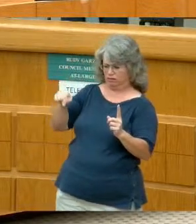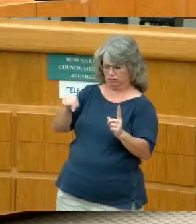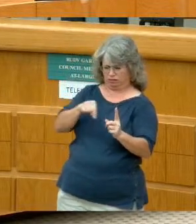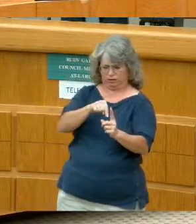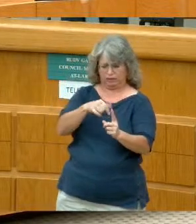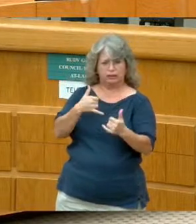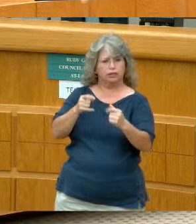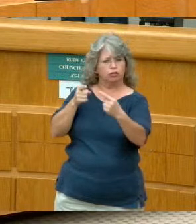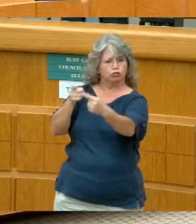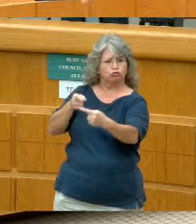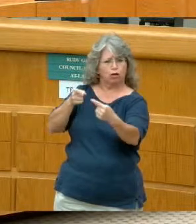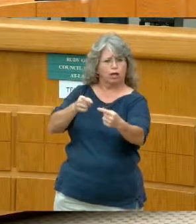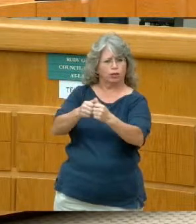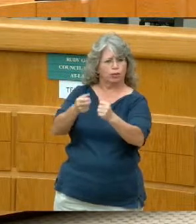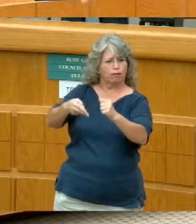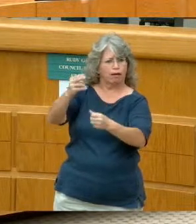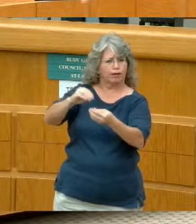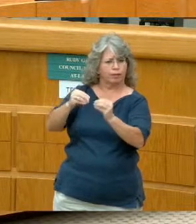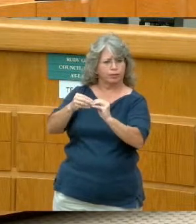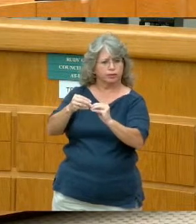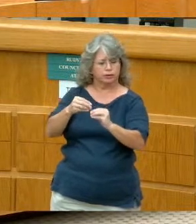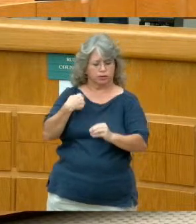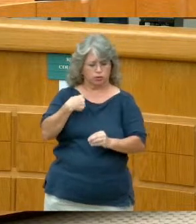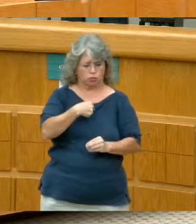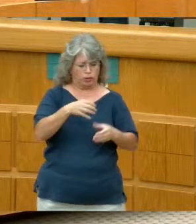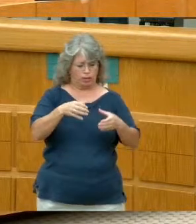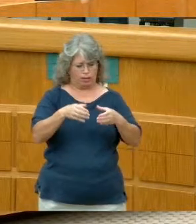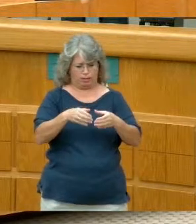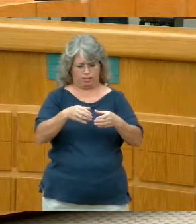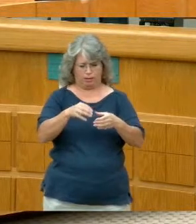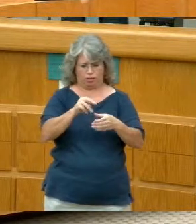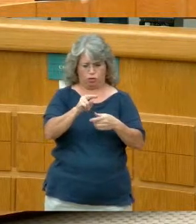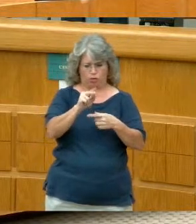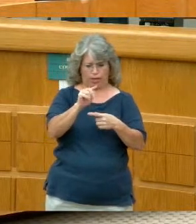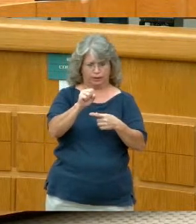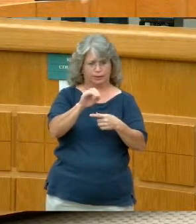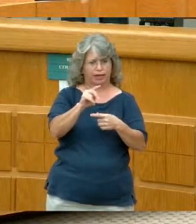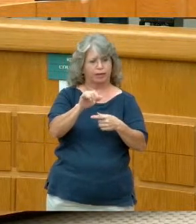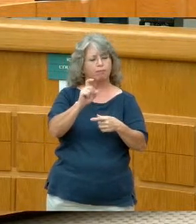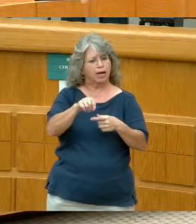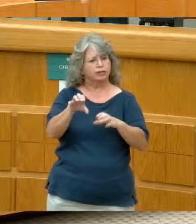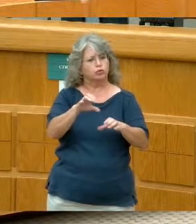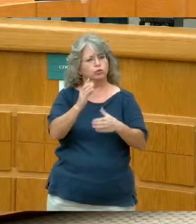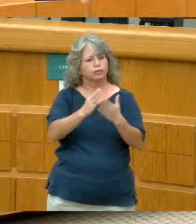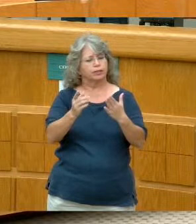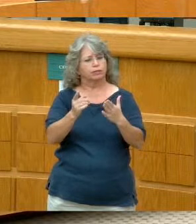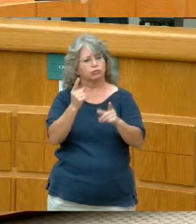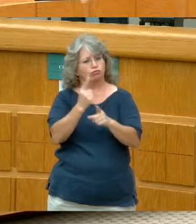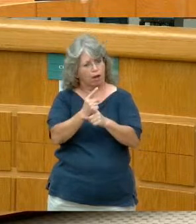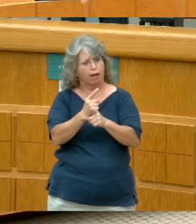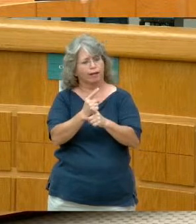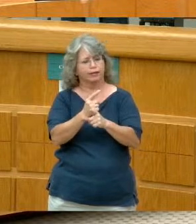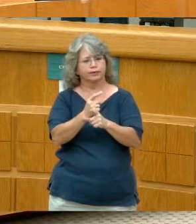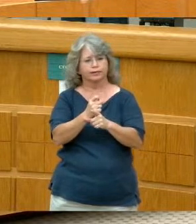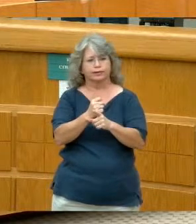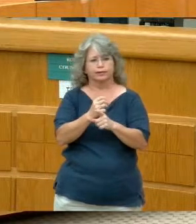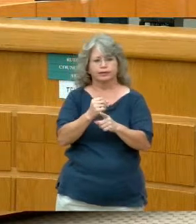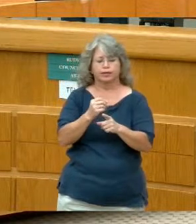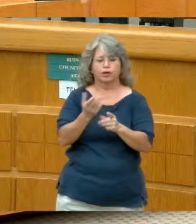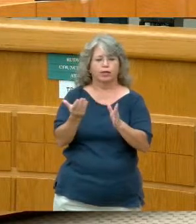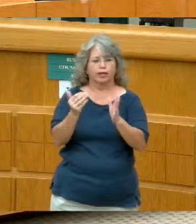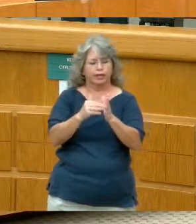still really struggling? We must be doing something right. And so I want to take time away from my notes to